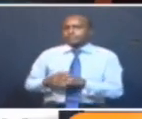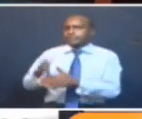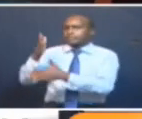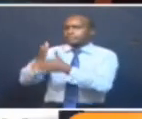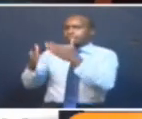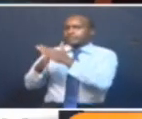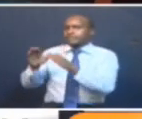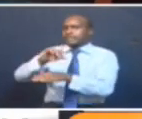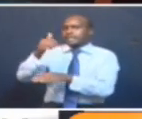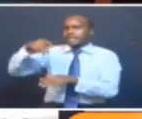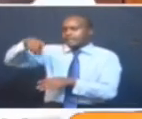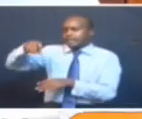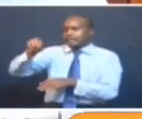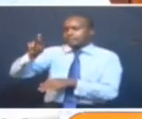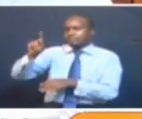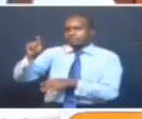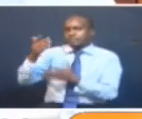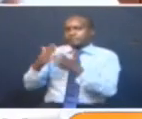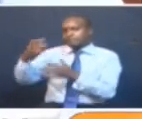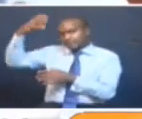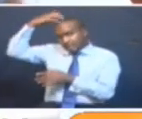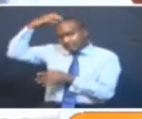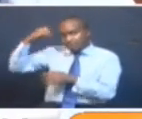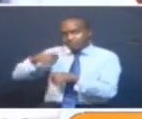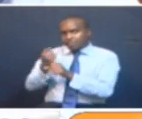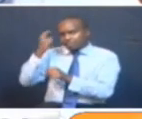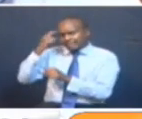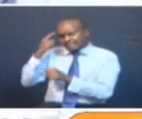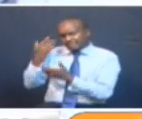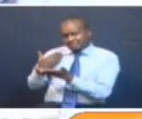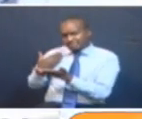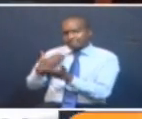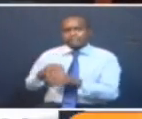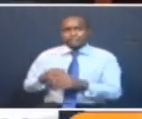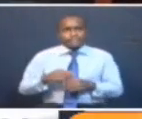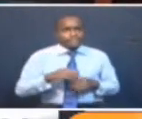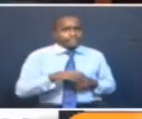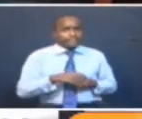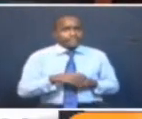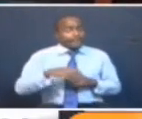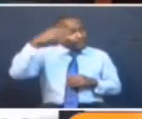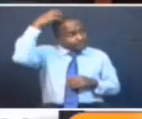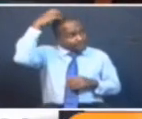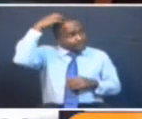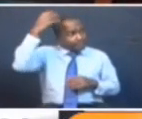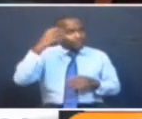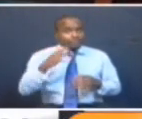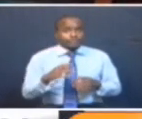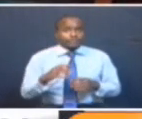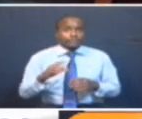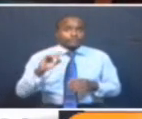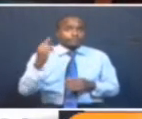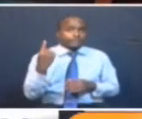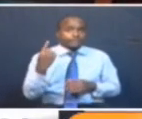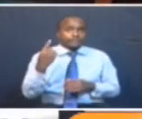port north of Mombasa in Lamu? Does that make sense? Help me out here. Well, Lamu was really first oil of